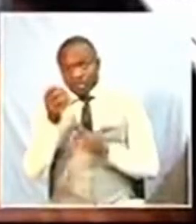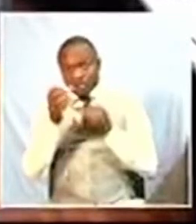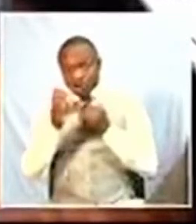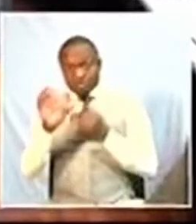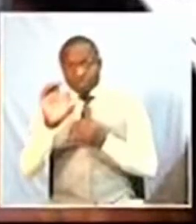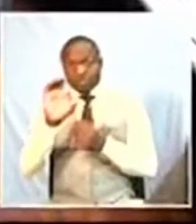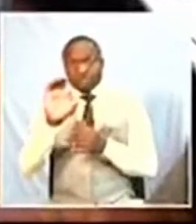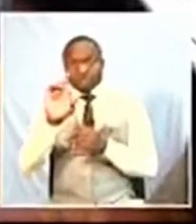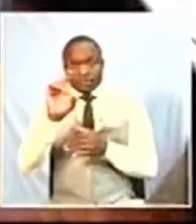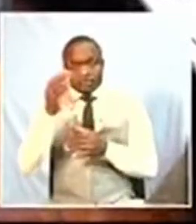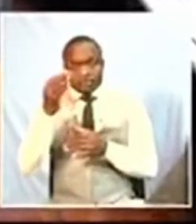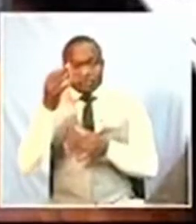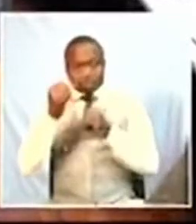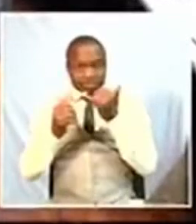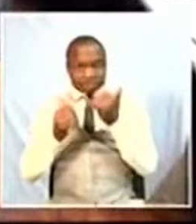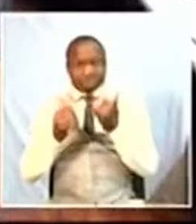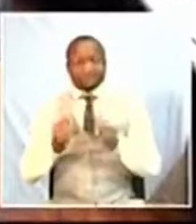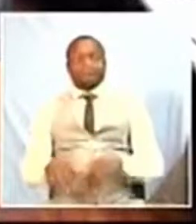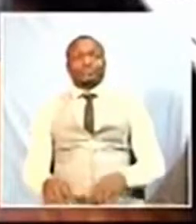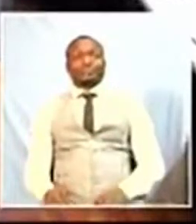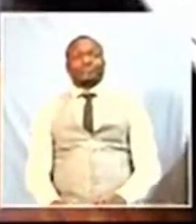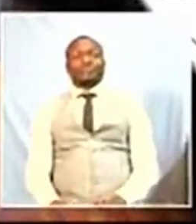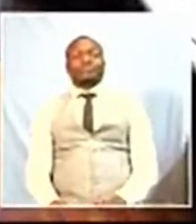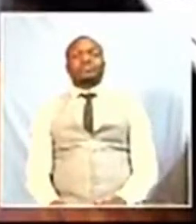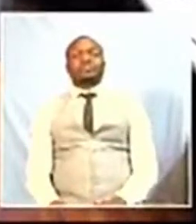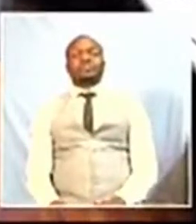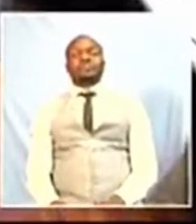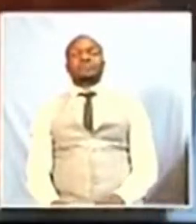CDF for completion.